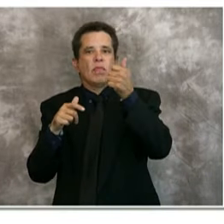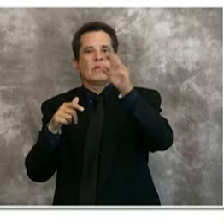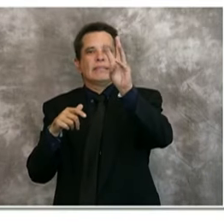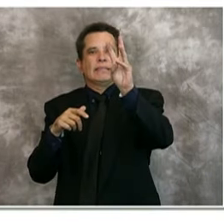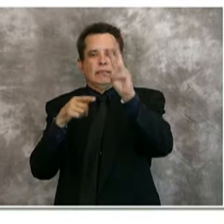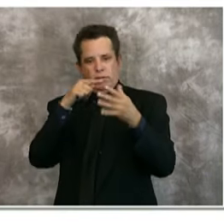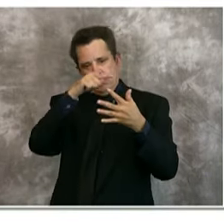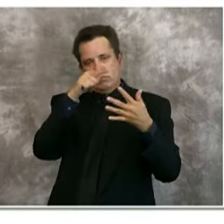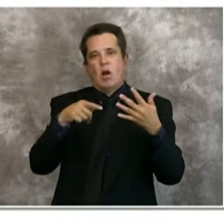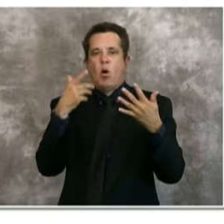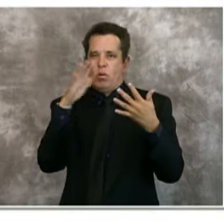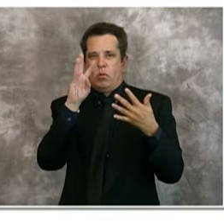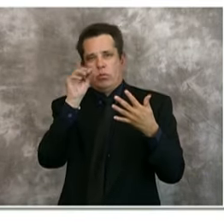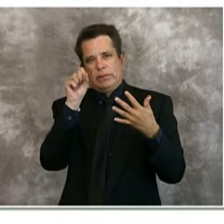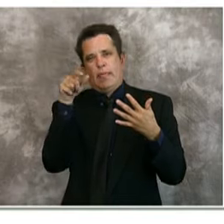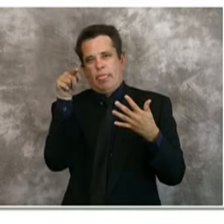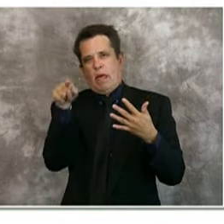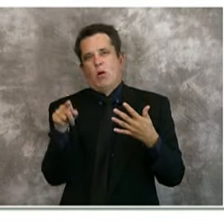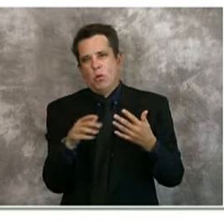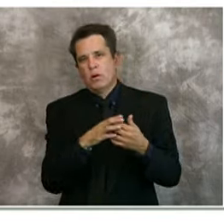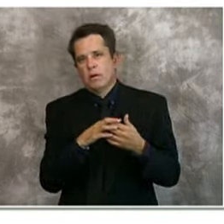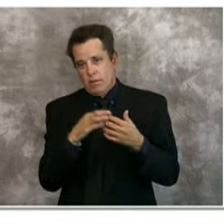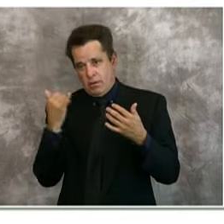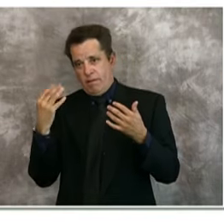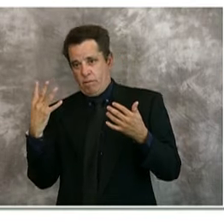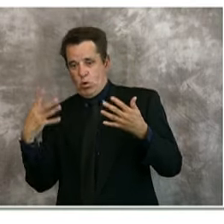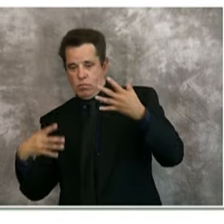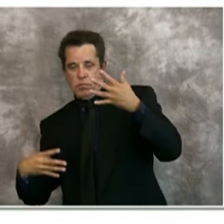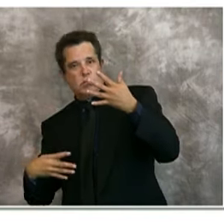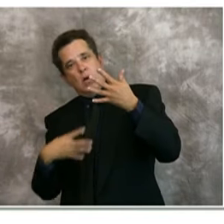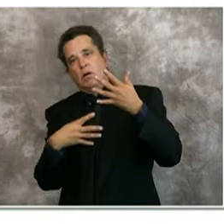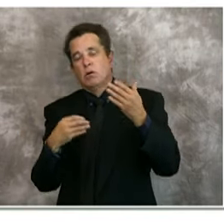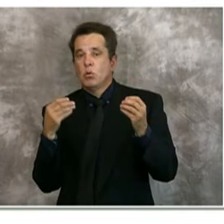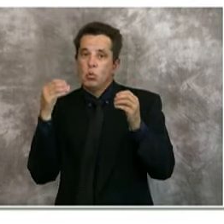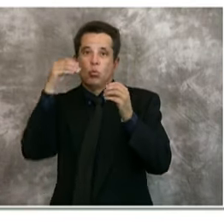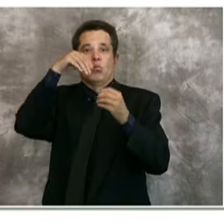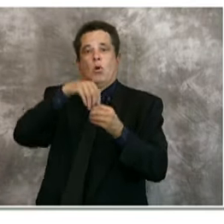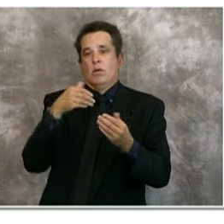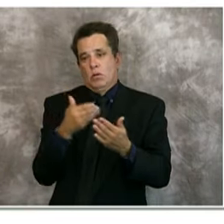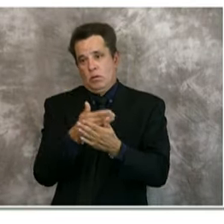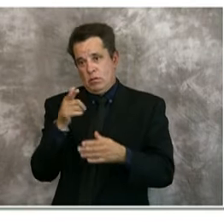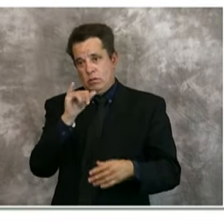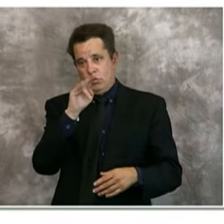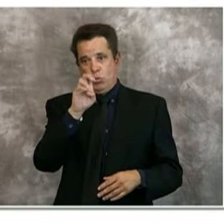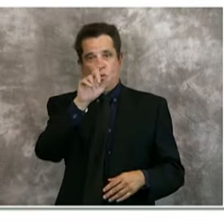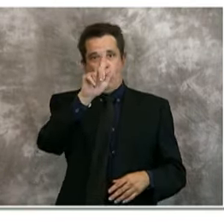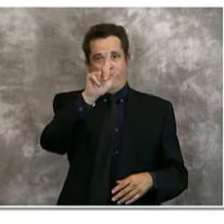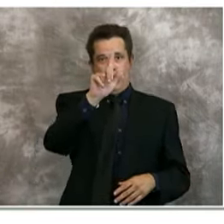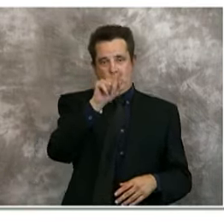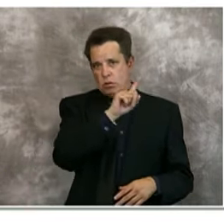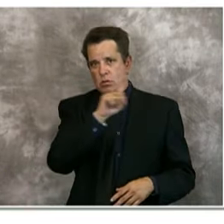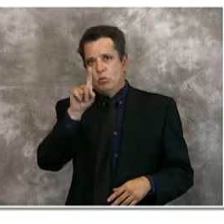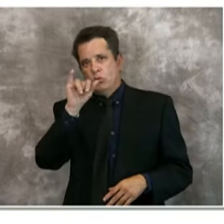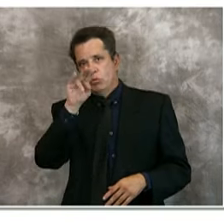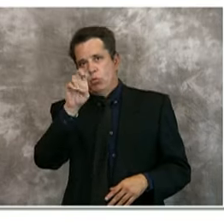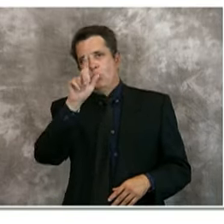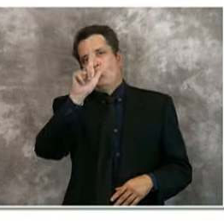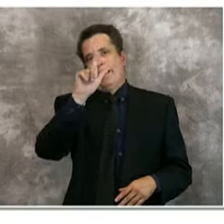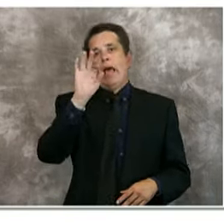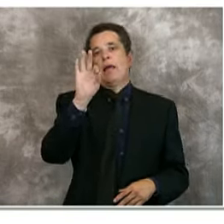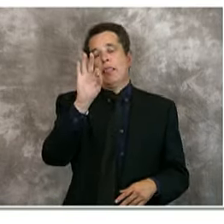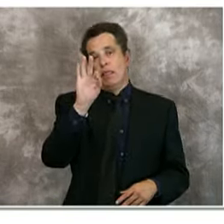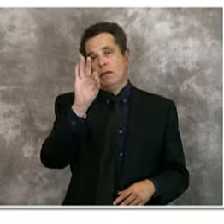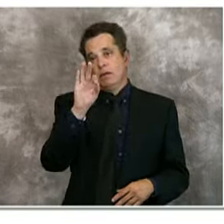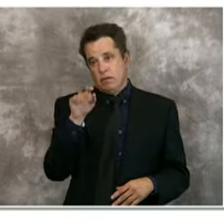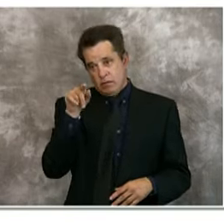being already on the books. So from, again, June 21st through June 29th.